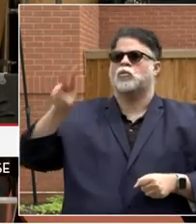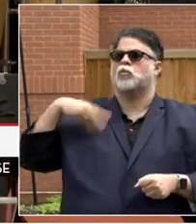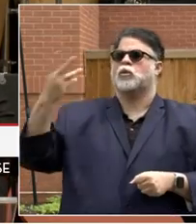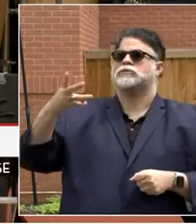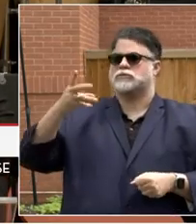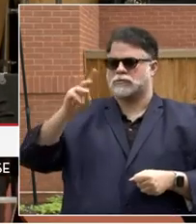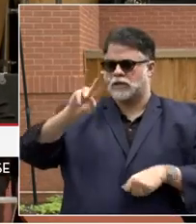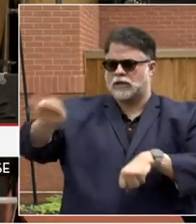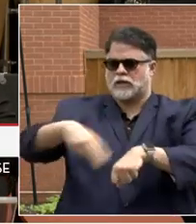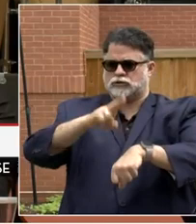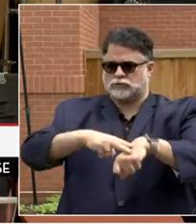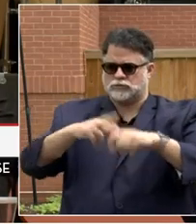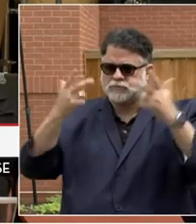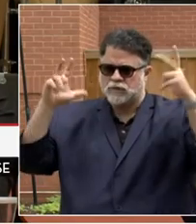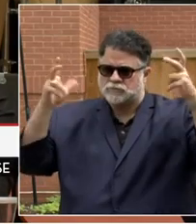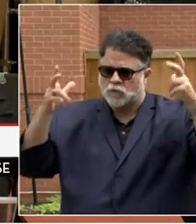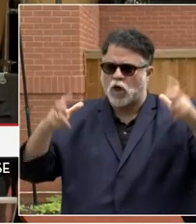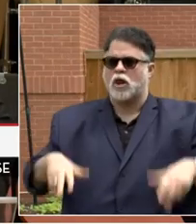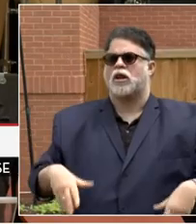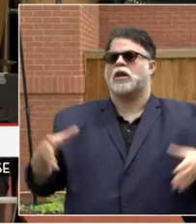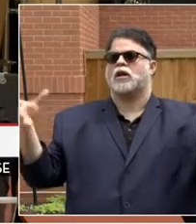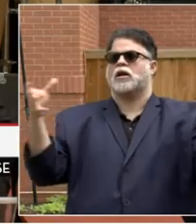President of Basketball Player